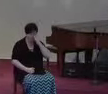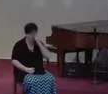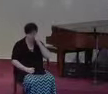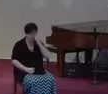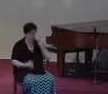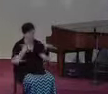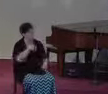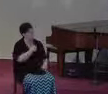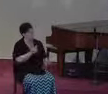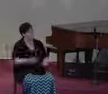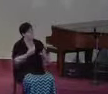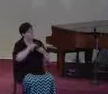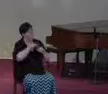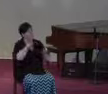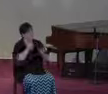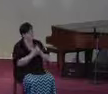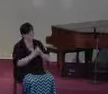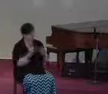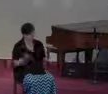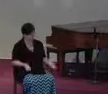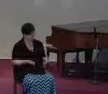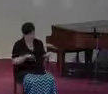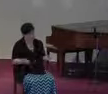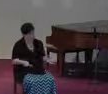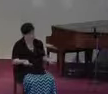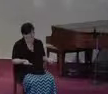We live in a culture where,